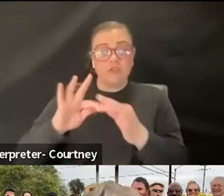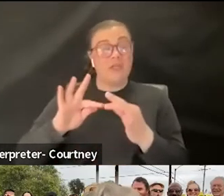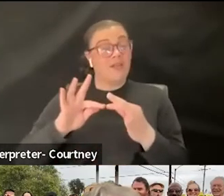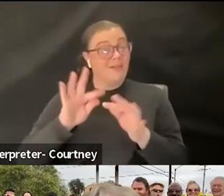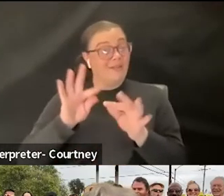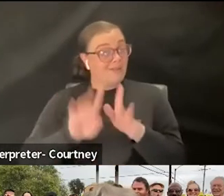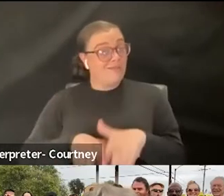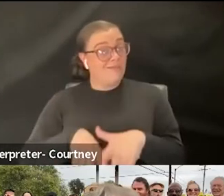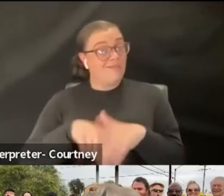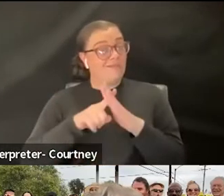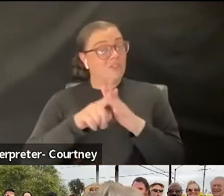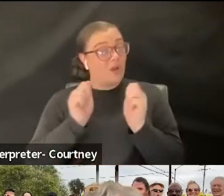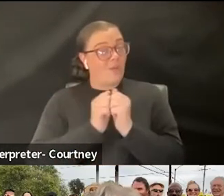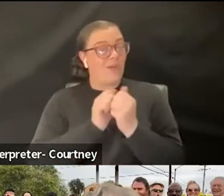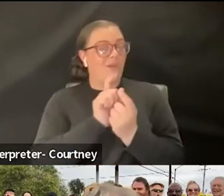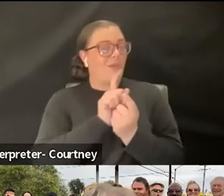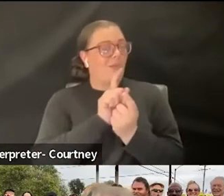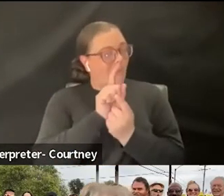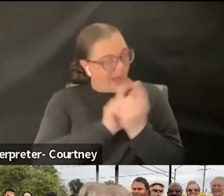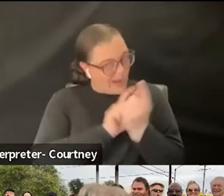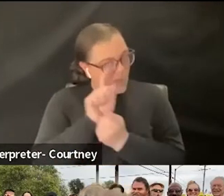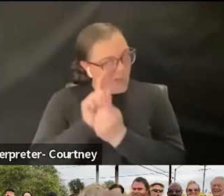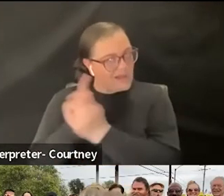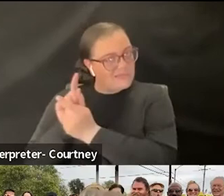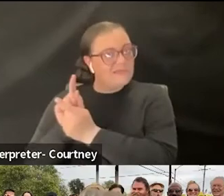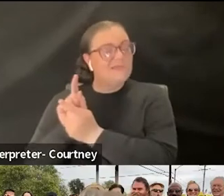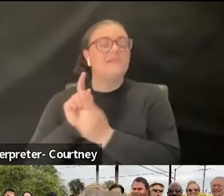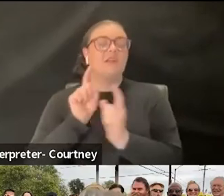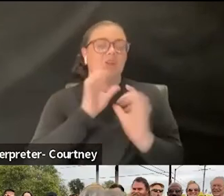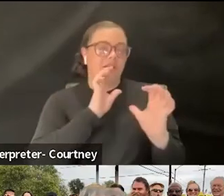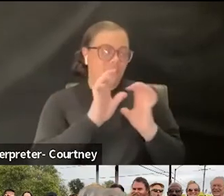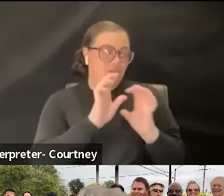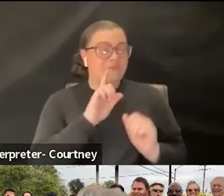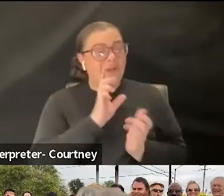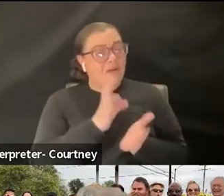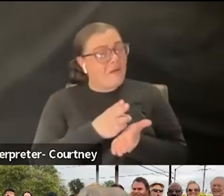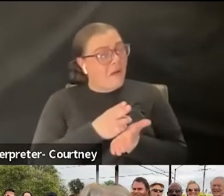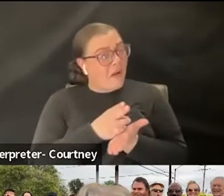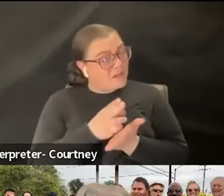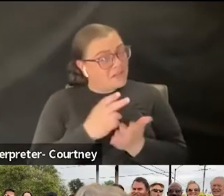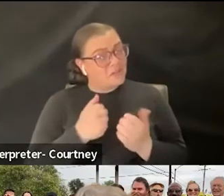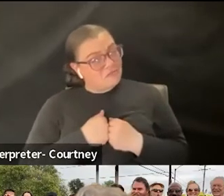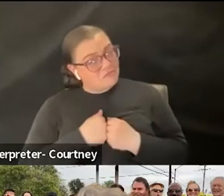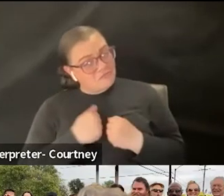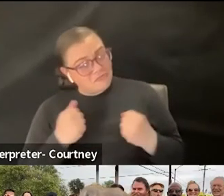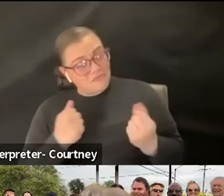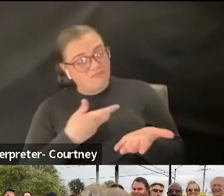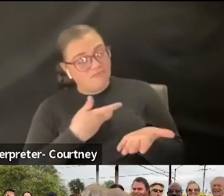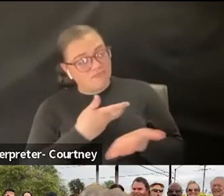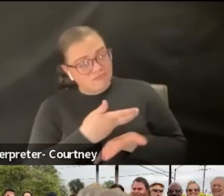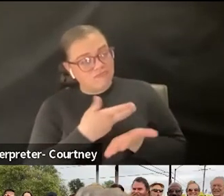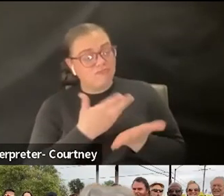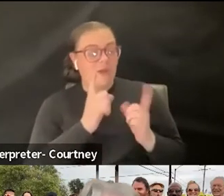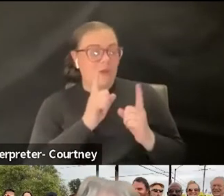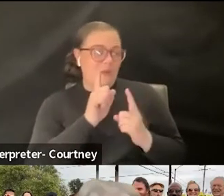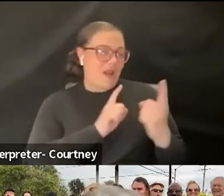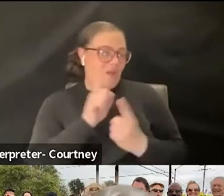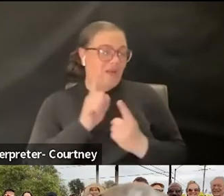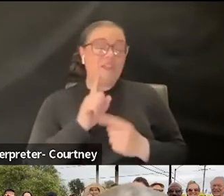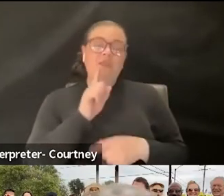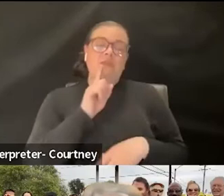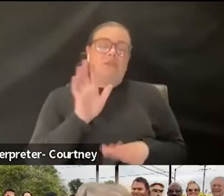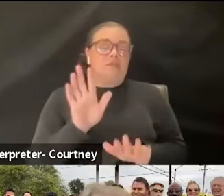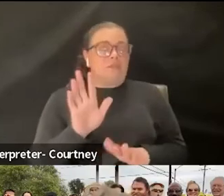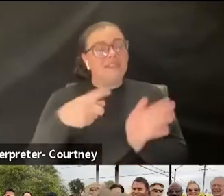one-on-one conversations. And what is sometimes hard when you're passionate about it is you want to just talk at